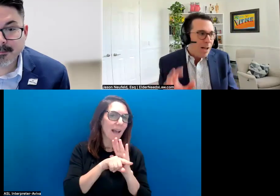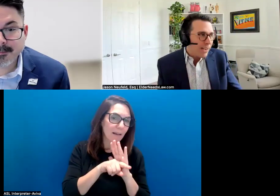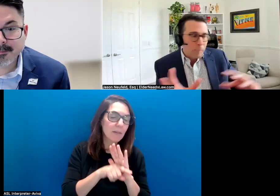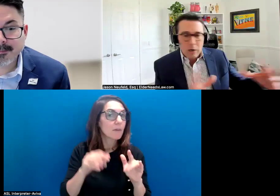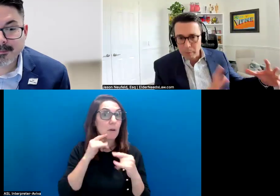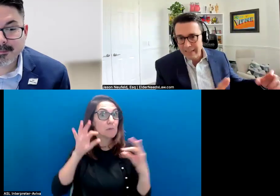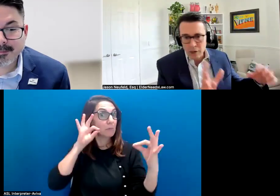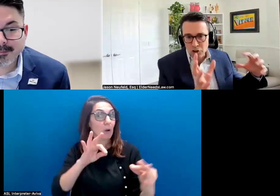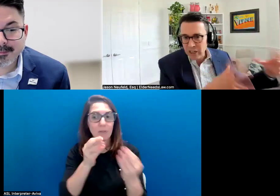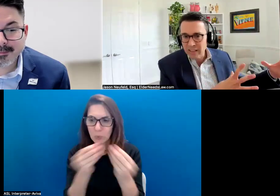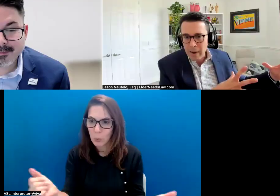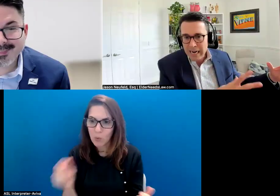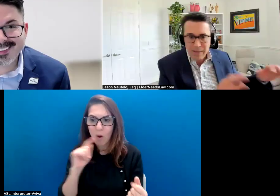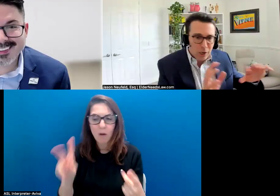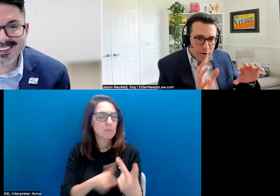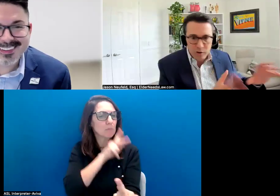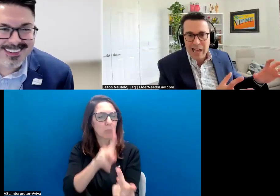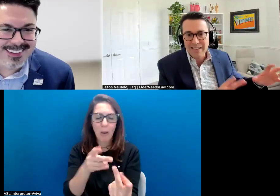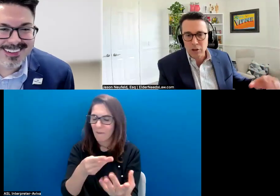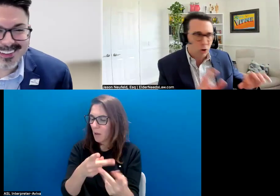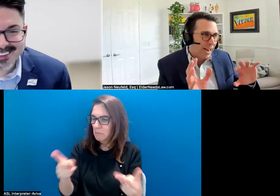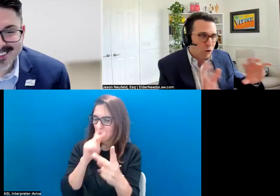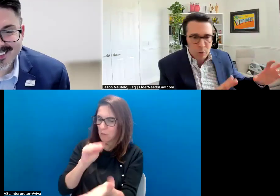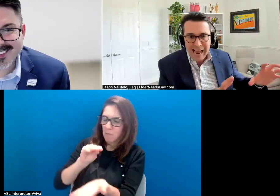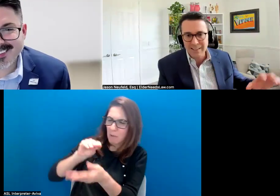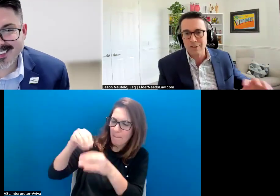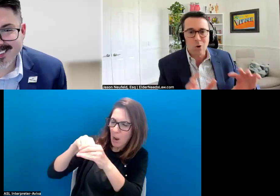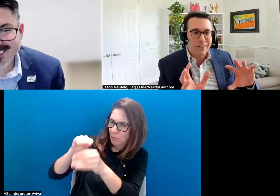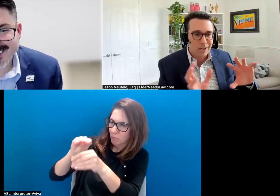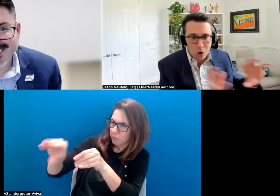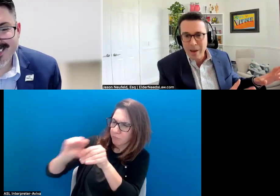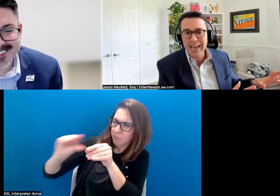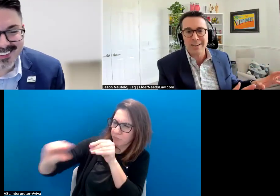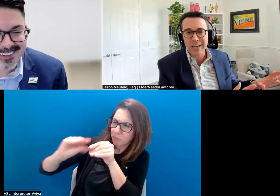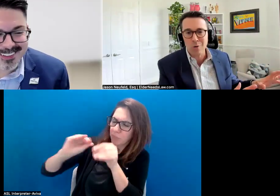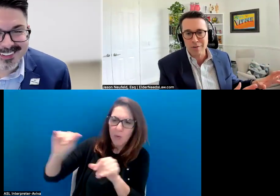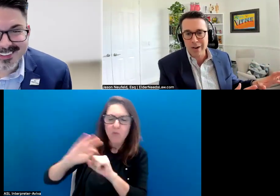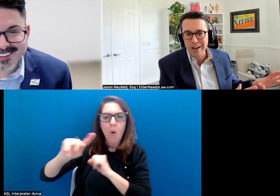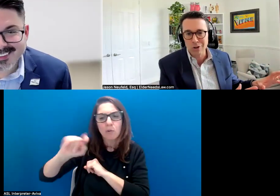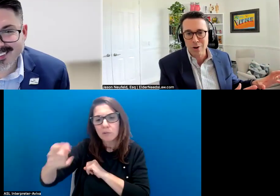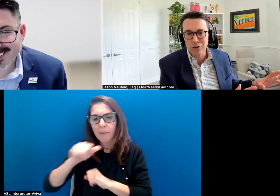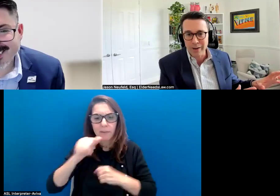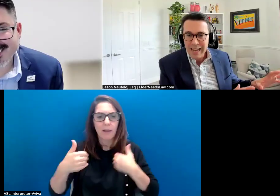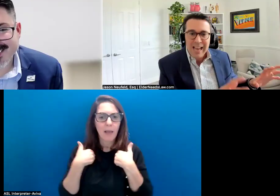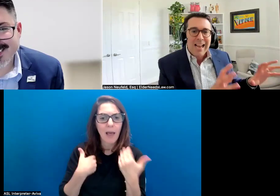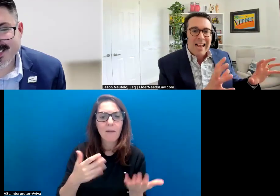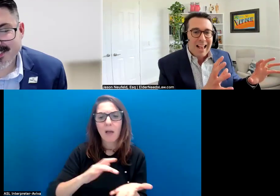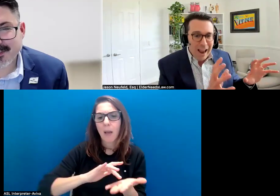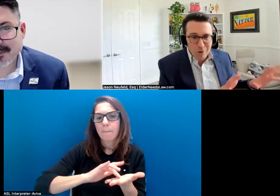I don't have like a special place I can just stick the money that you have full access to, that has no tax consequence, that has no Medicaid estate recovery consequence to